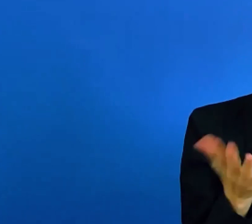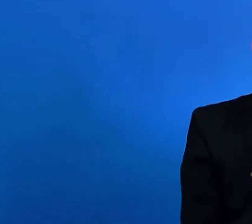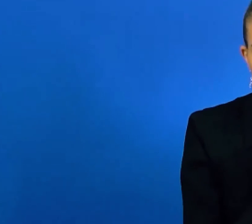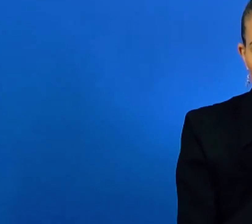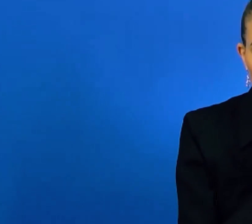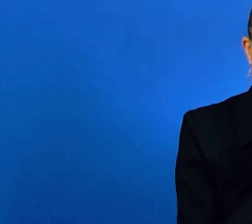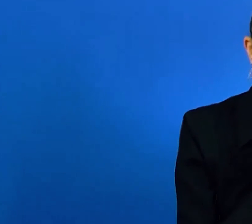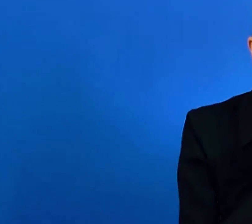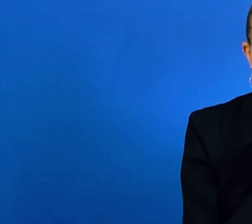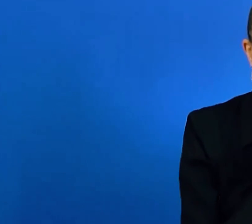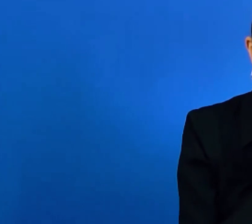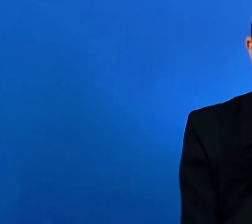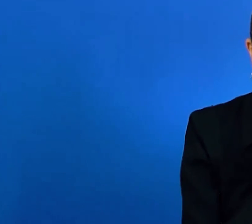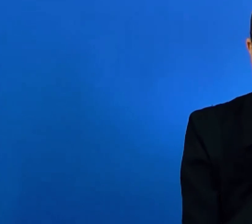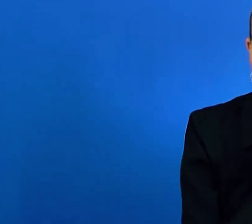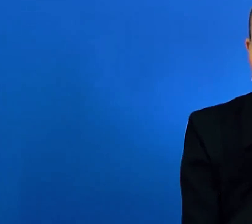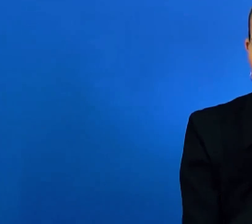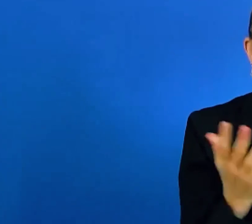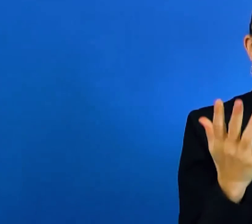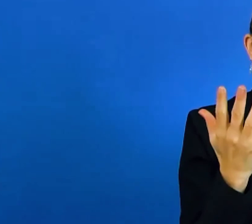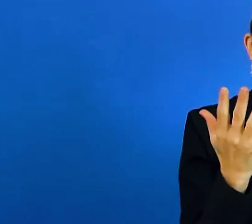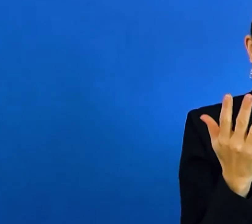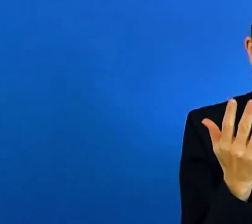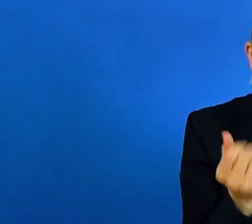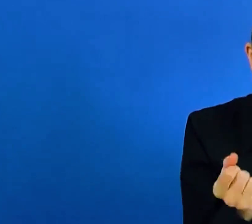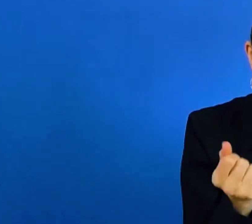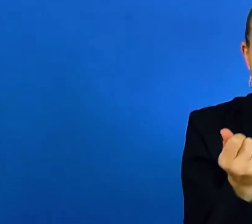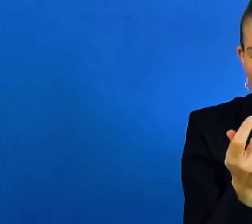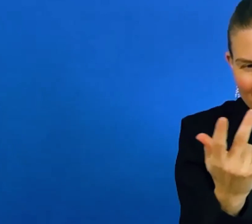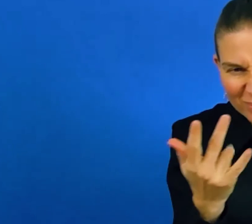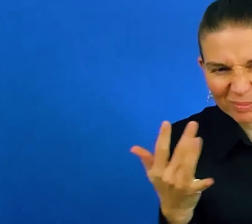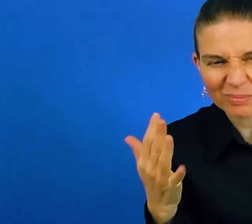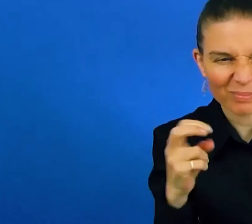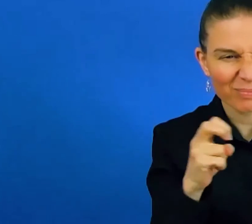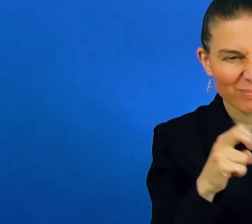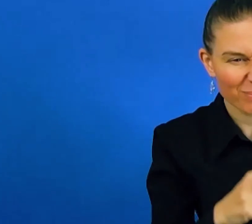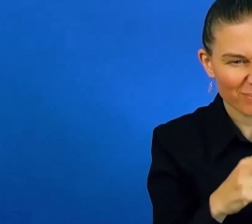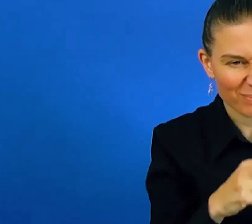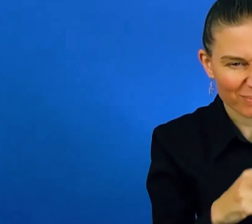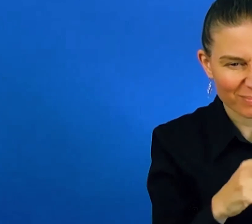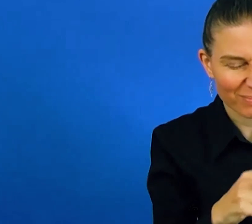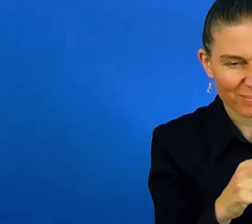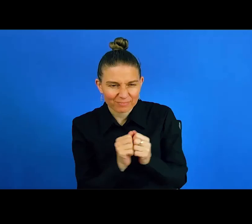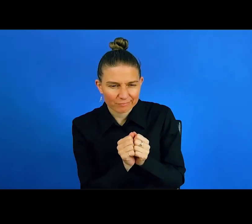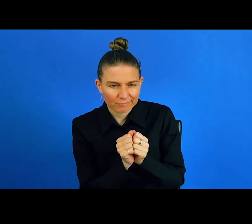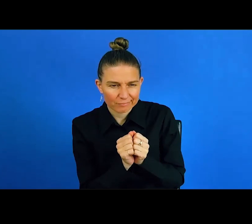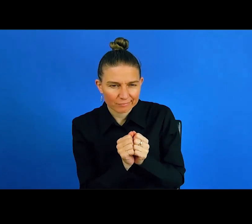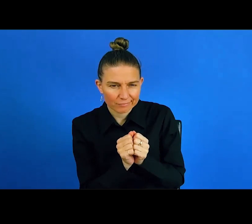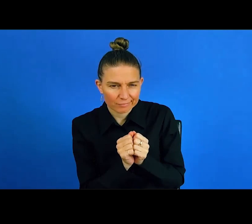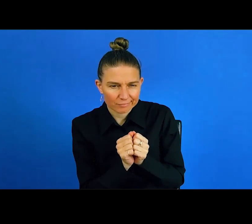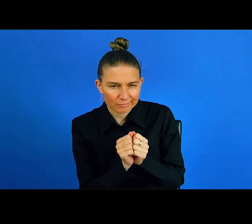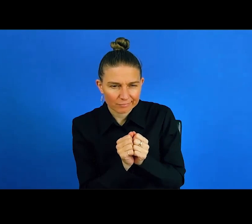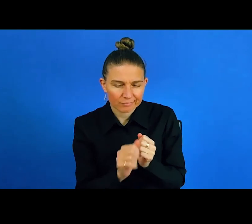there are a number of issues. Okay, let me see. Yeah. When it comes, as I said, yeah, the situation, yeah,